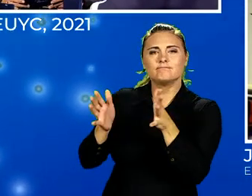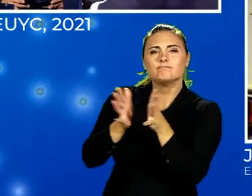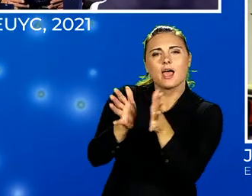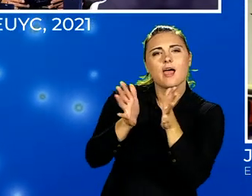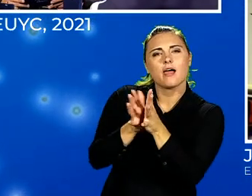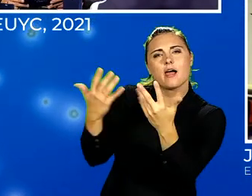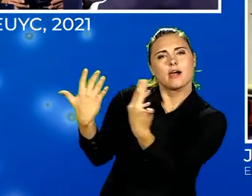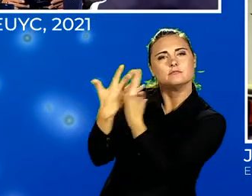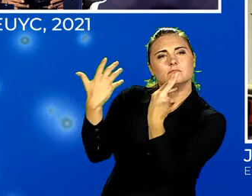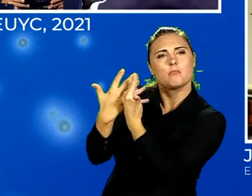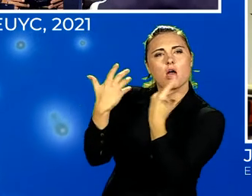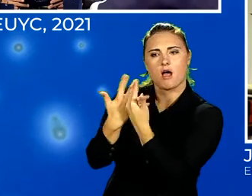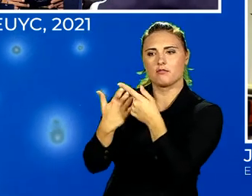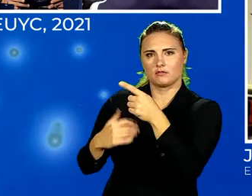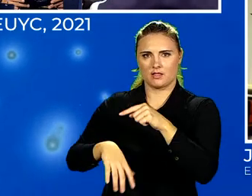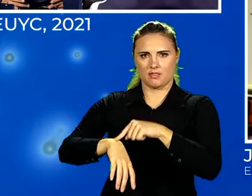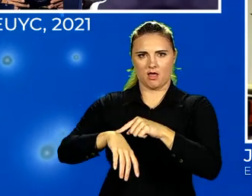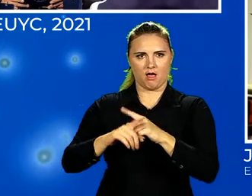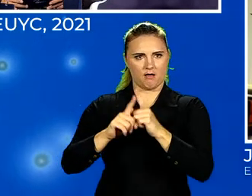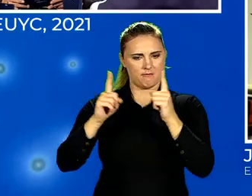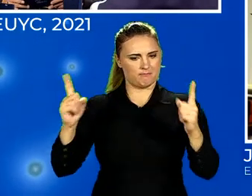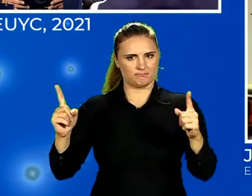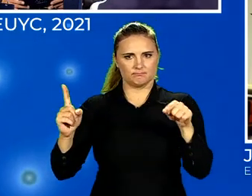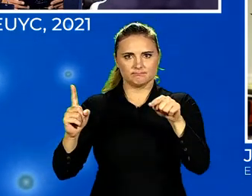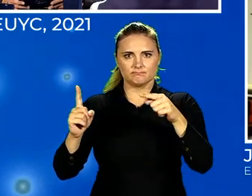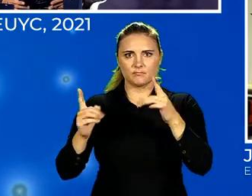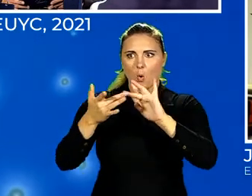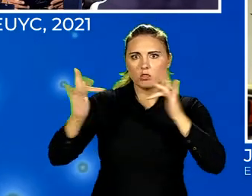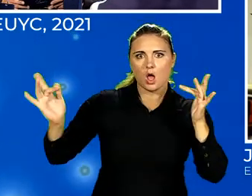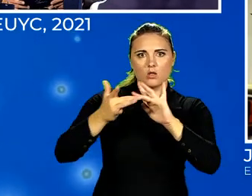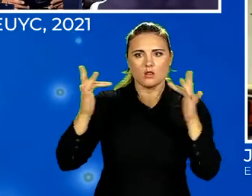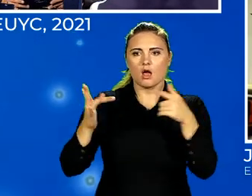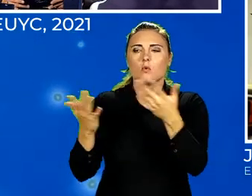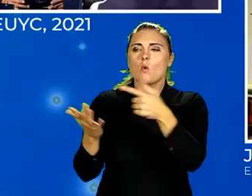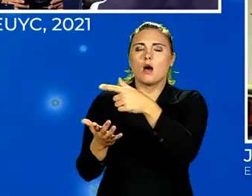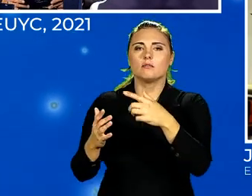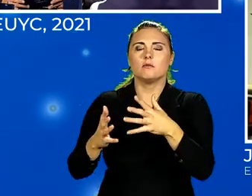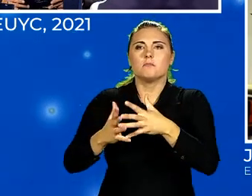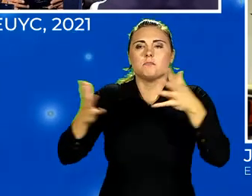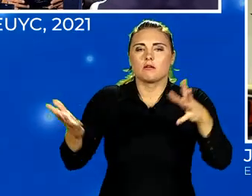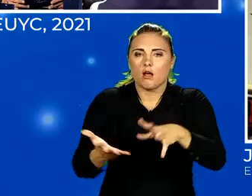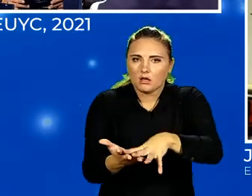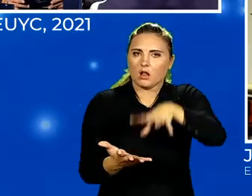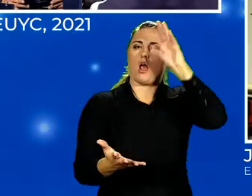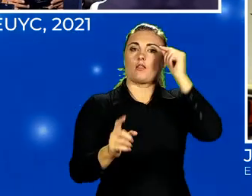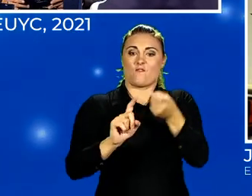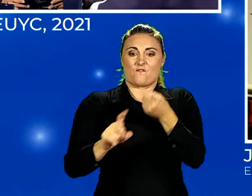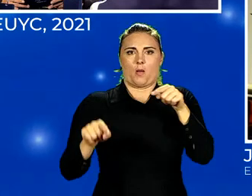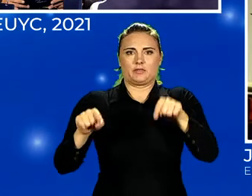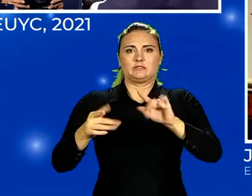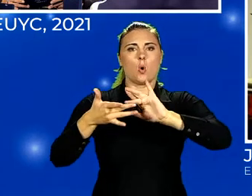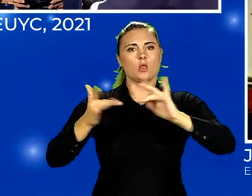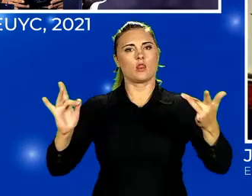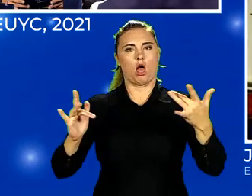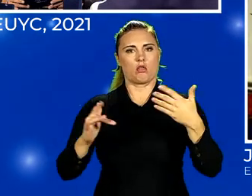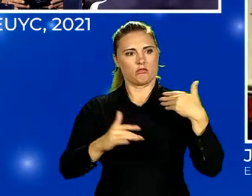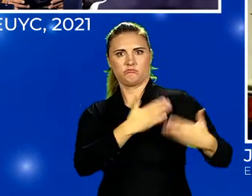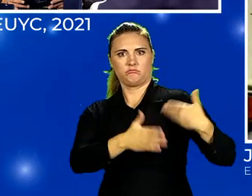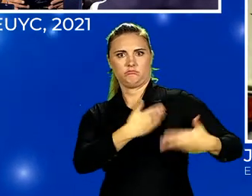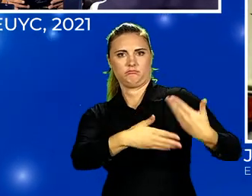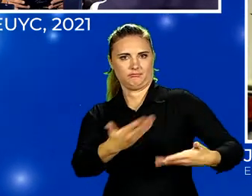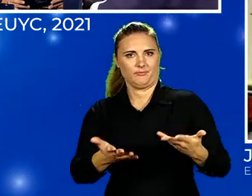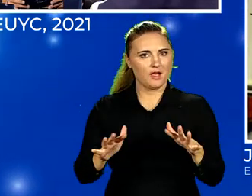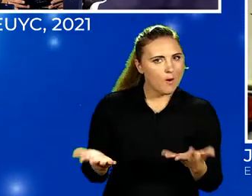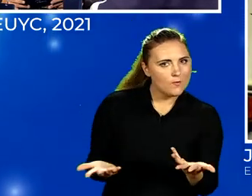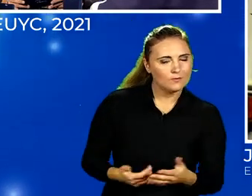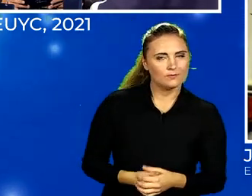period, and what are the main things that you have learned and you would like to take forward after the pandemic has ended. So Mihai, the floor is